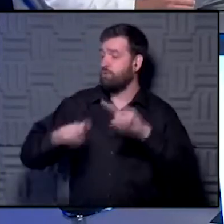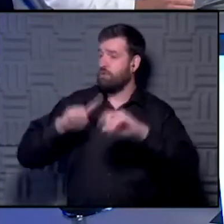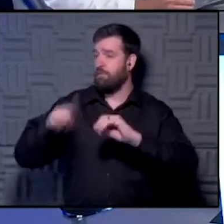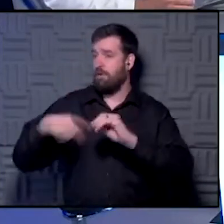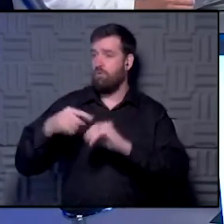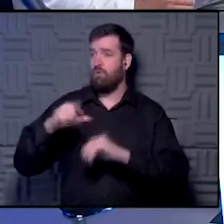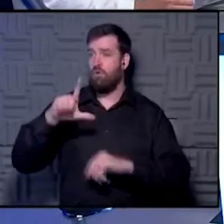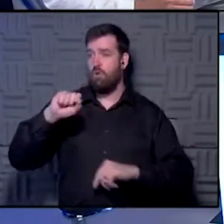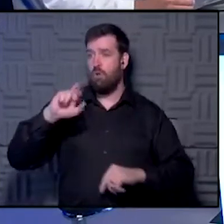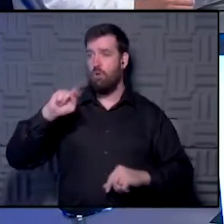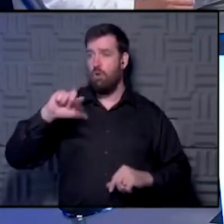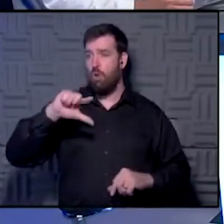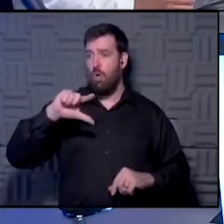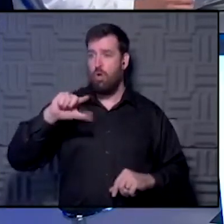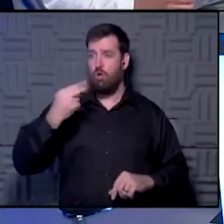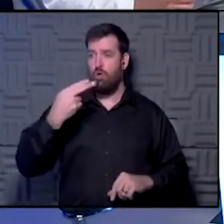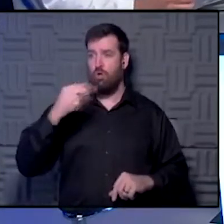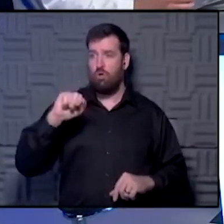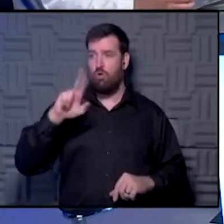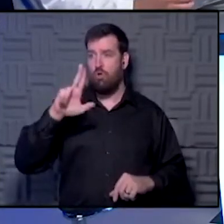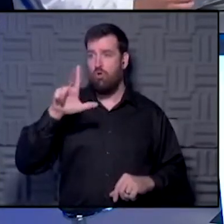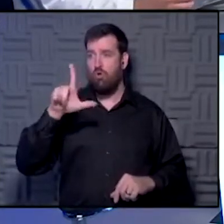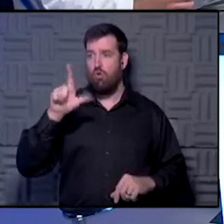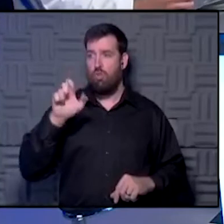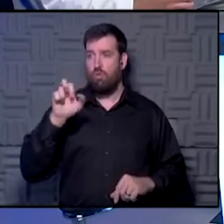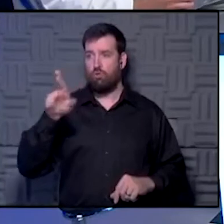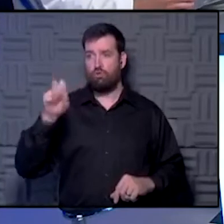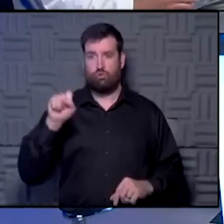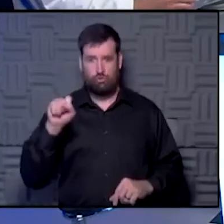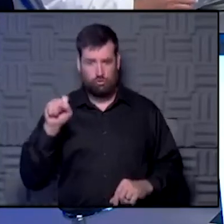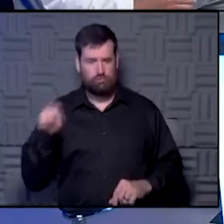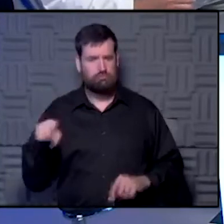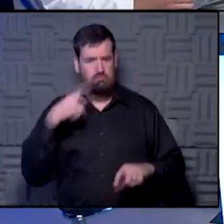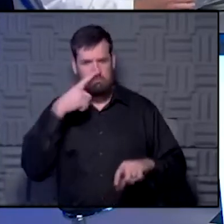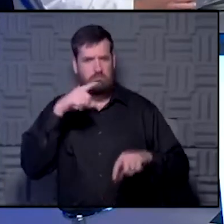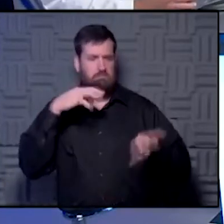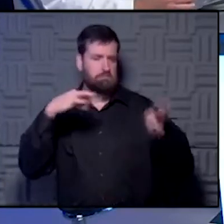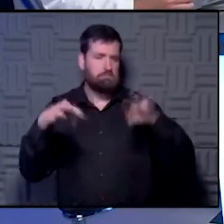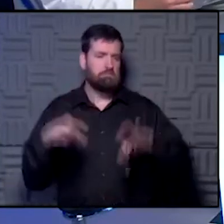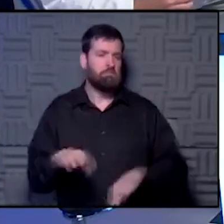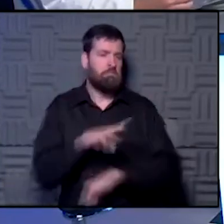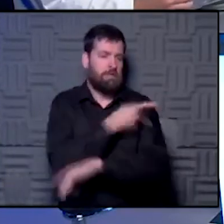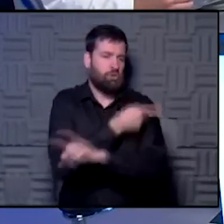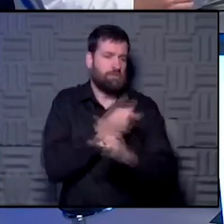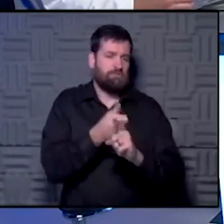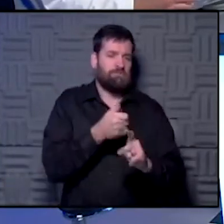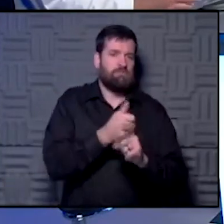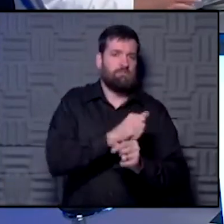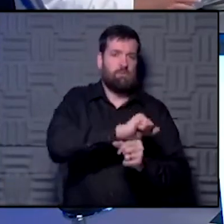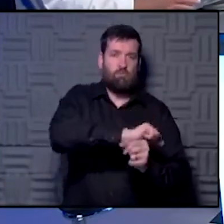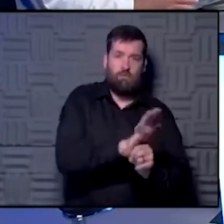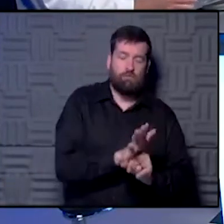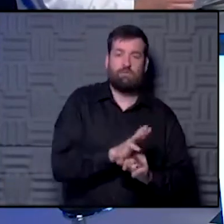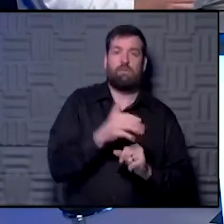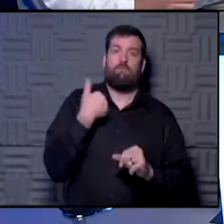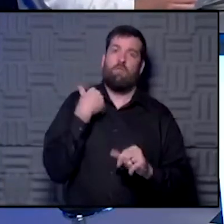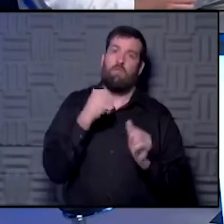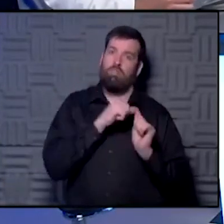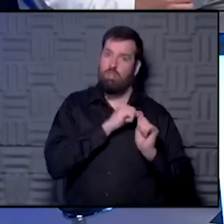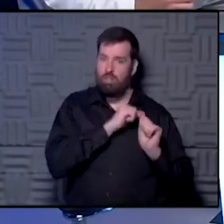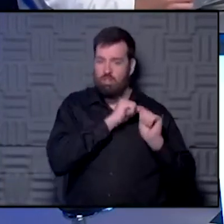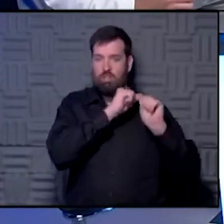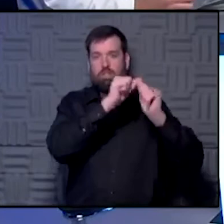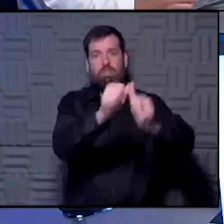long haulers. Can the doctors discuss a little bit more about the idea that patients with COVID would experience long-term effects after